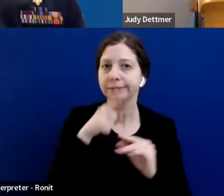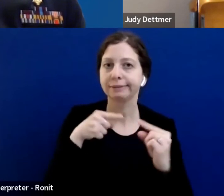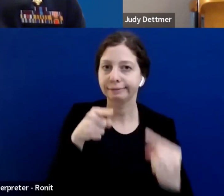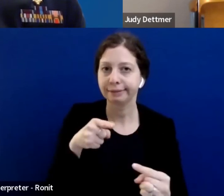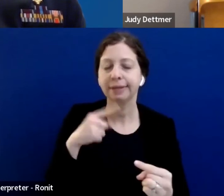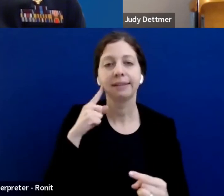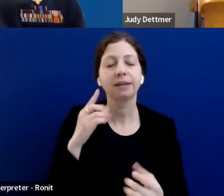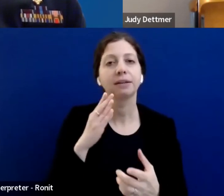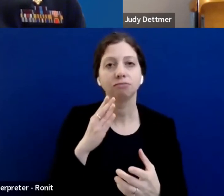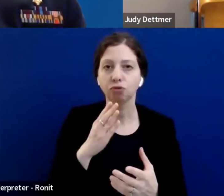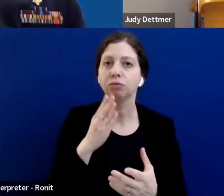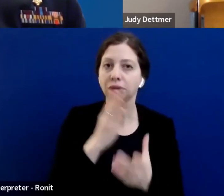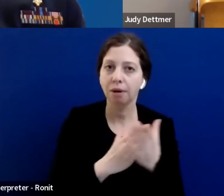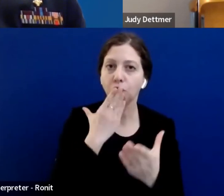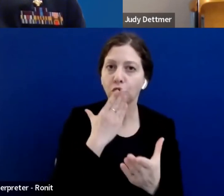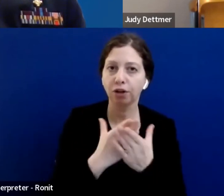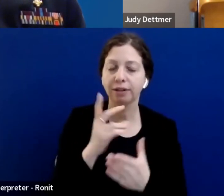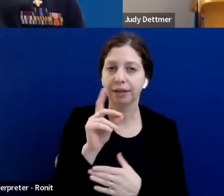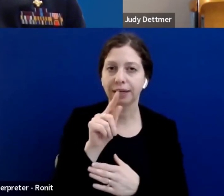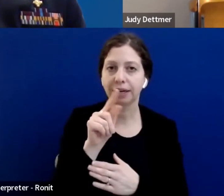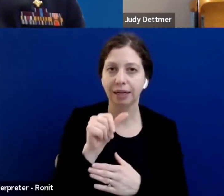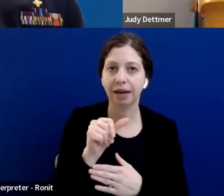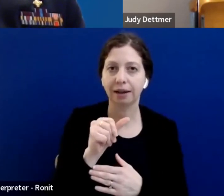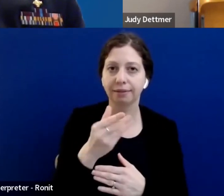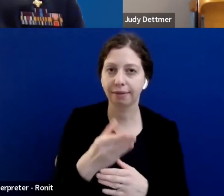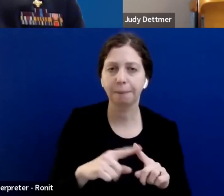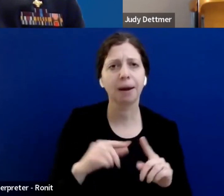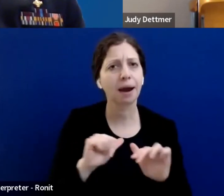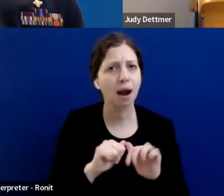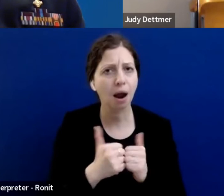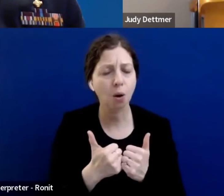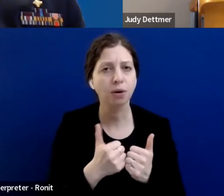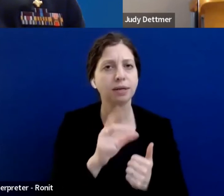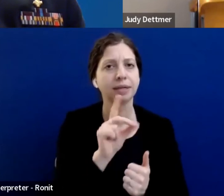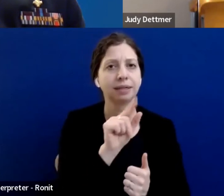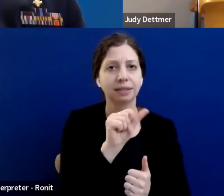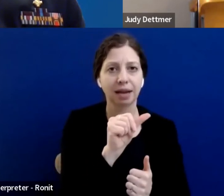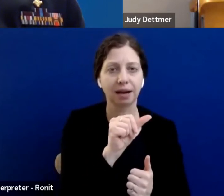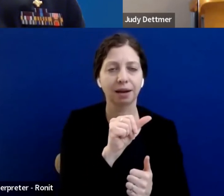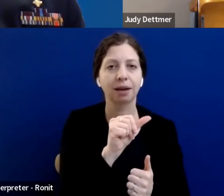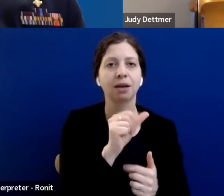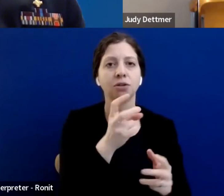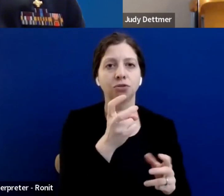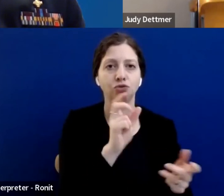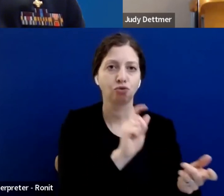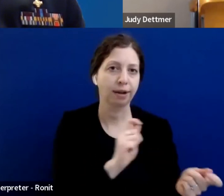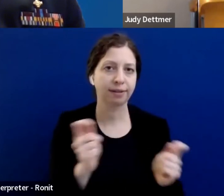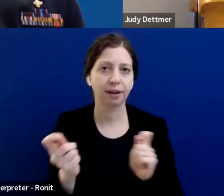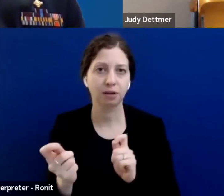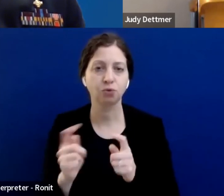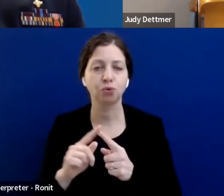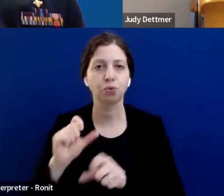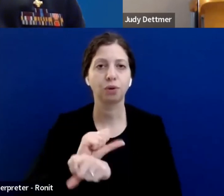good data out there, but really thinking about how do they take those data then, translate it to working